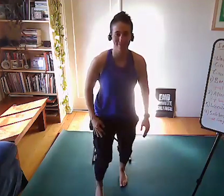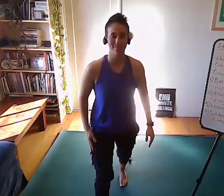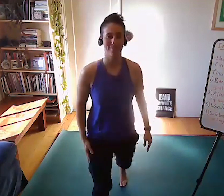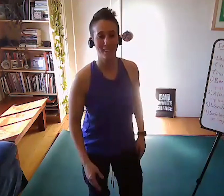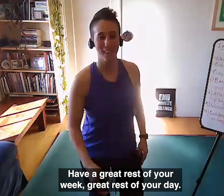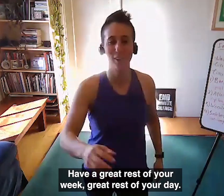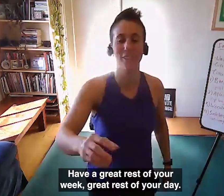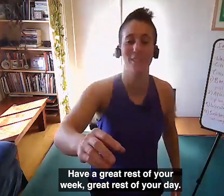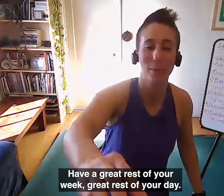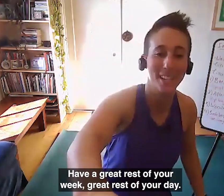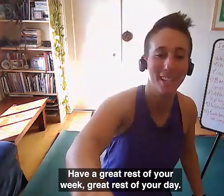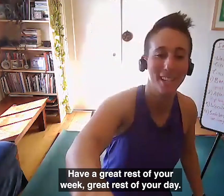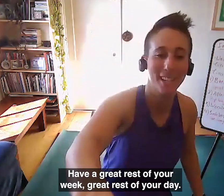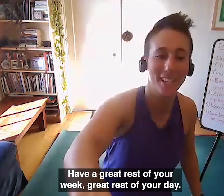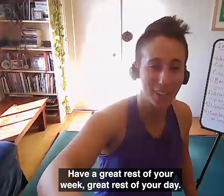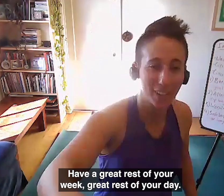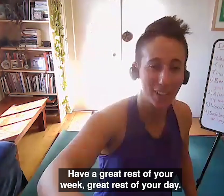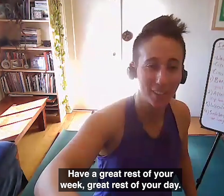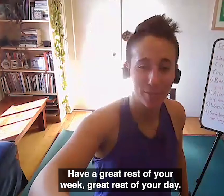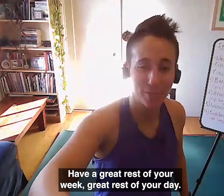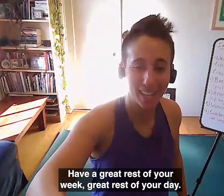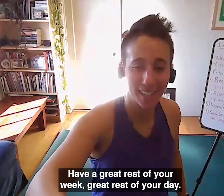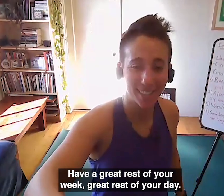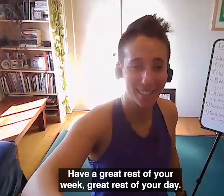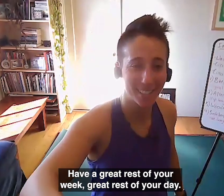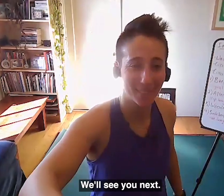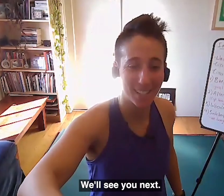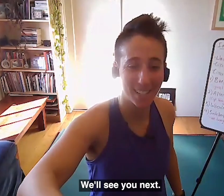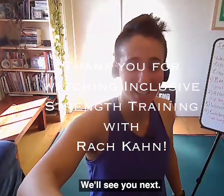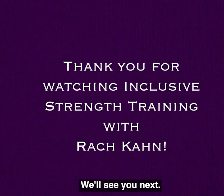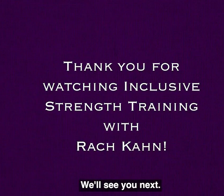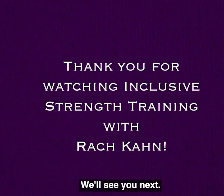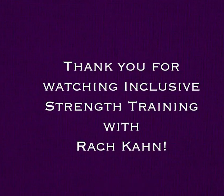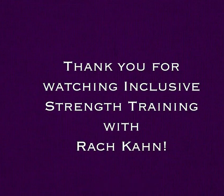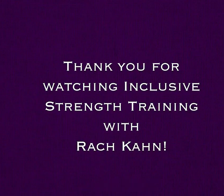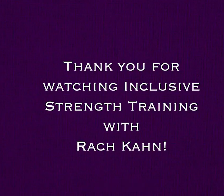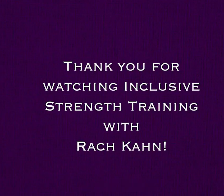Have a great rest of your week, great rest of your day. We'll see you next.